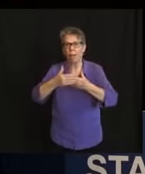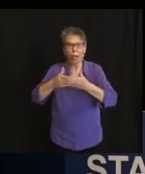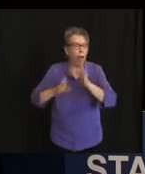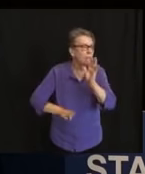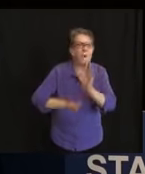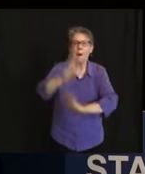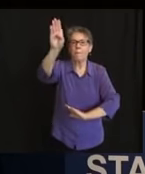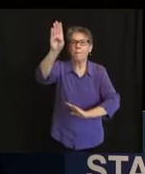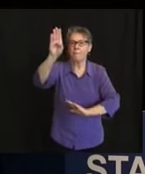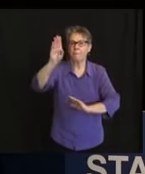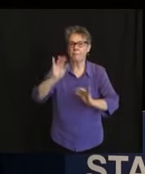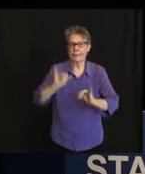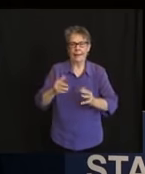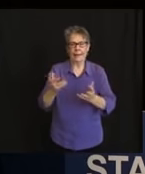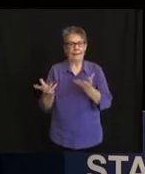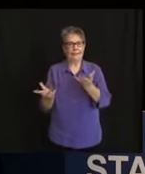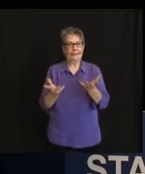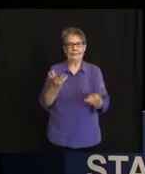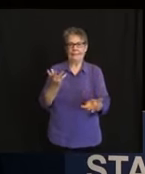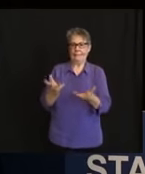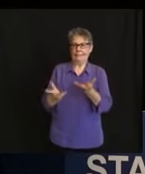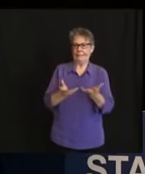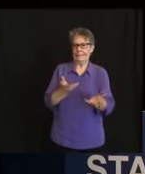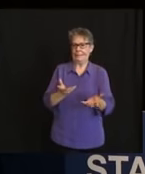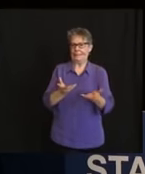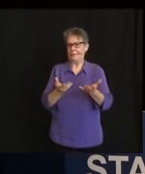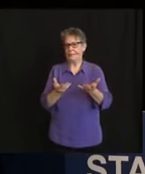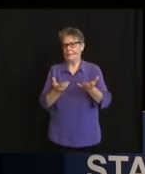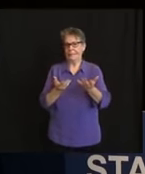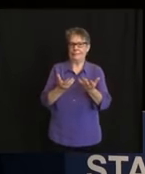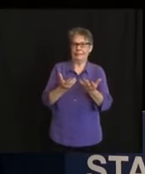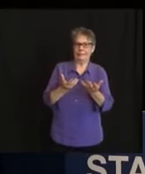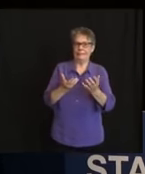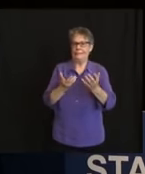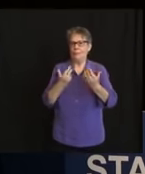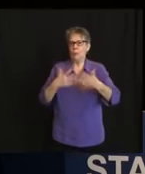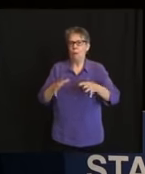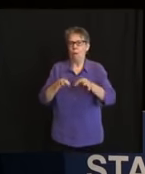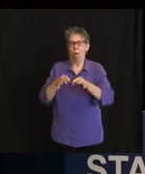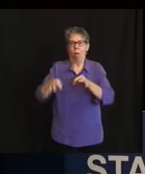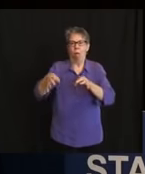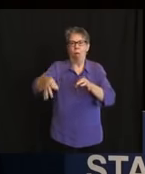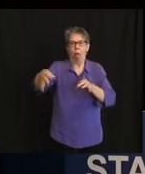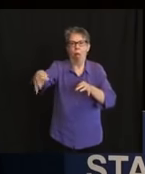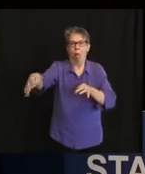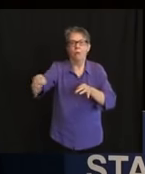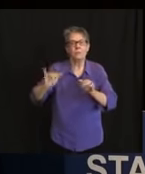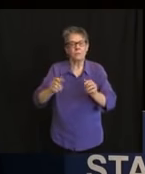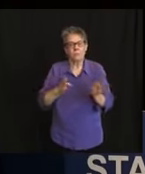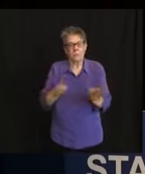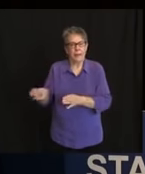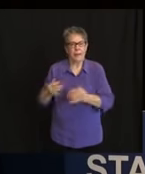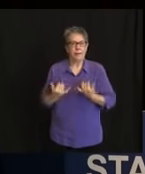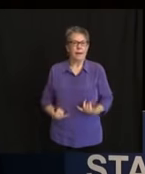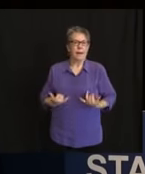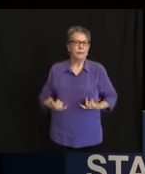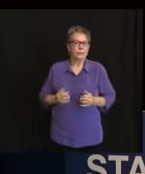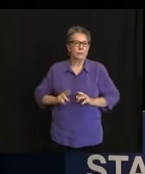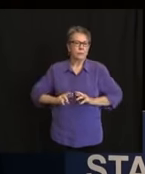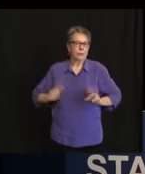we would monitor that all year round just to make sure that we have an understanding of what that baseline is. And we would expect to continue to do